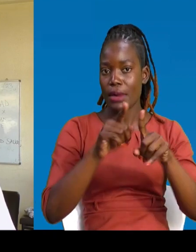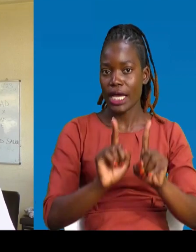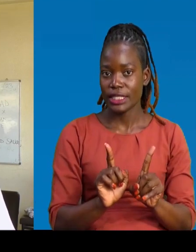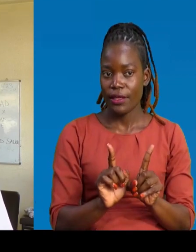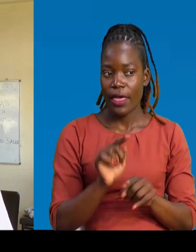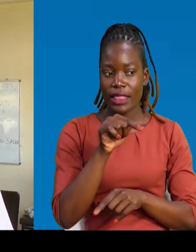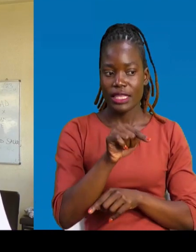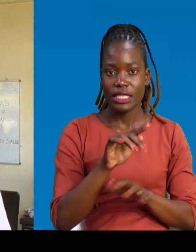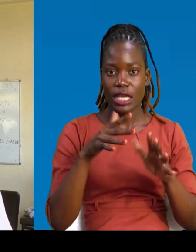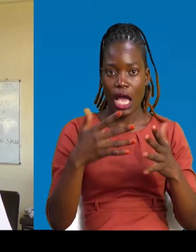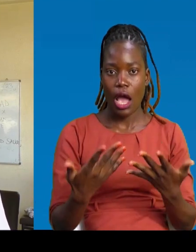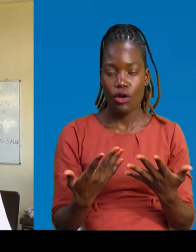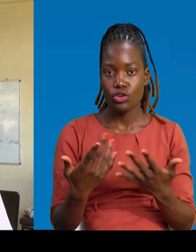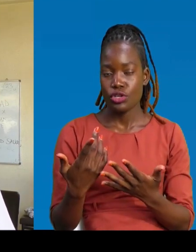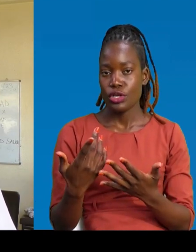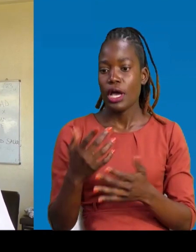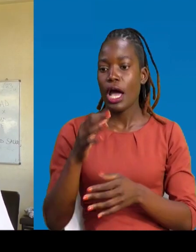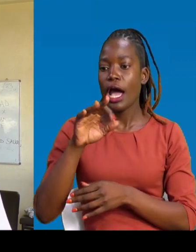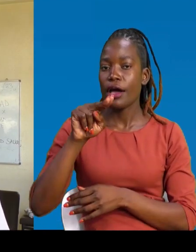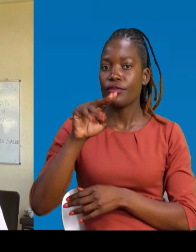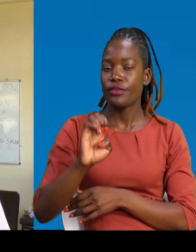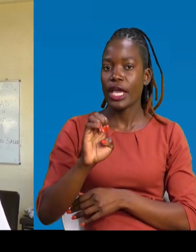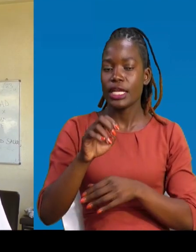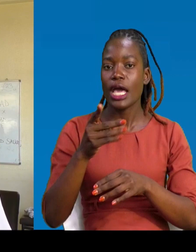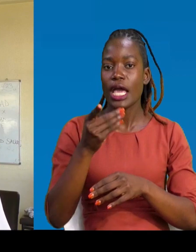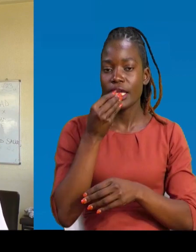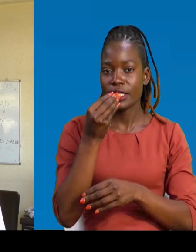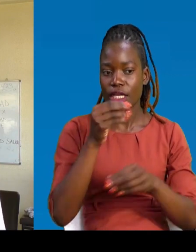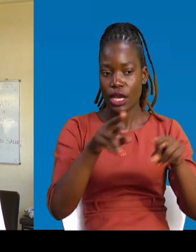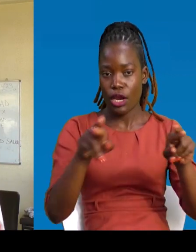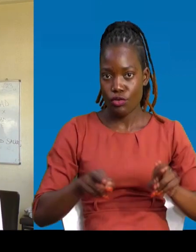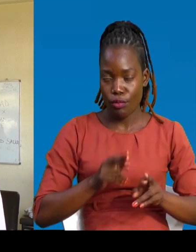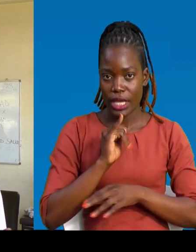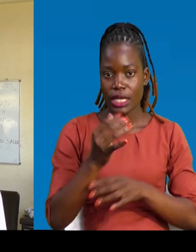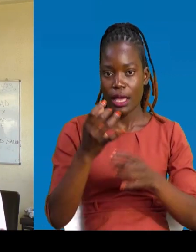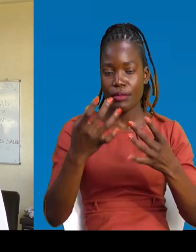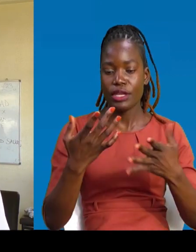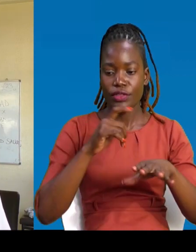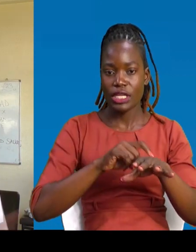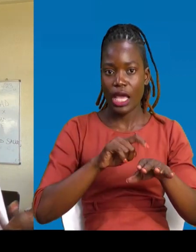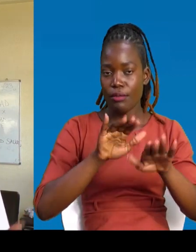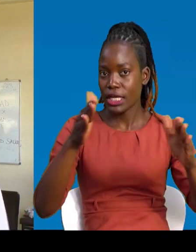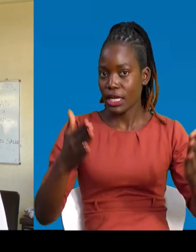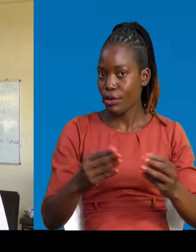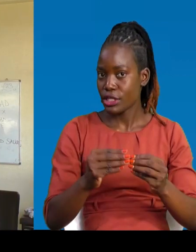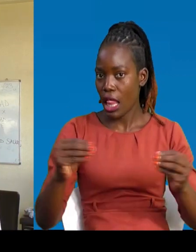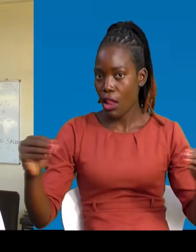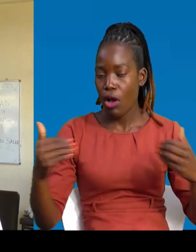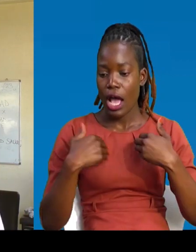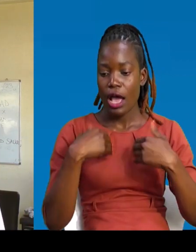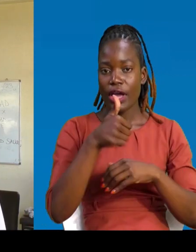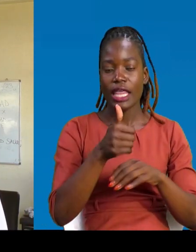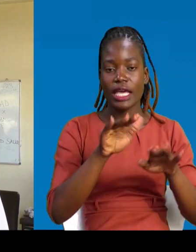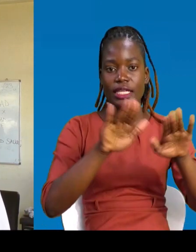But this is how mostly fine dining looks like. So it's normally sometimes the tables are long. Yeah. There are some tables that are long. These